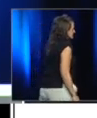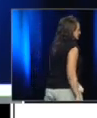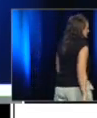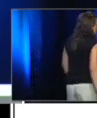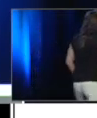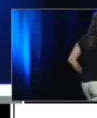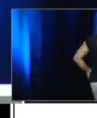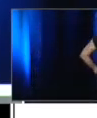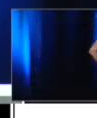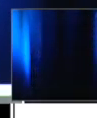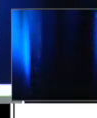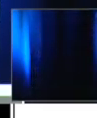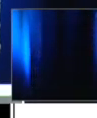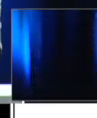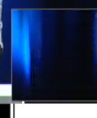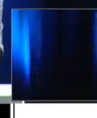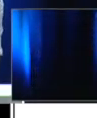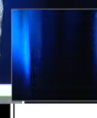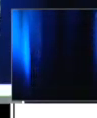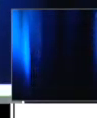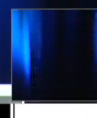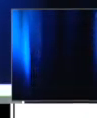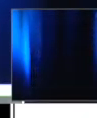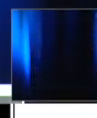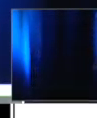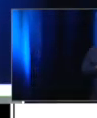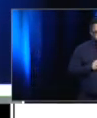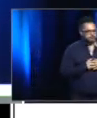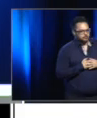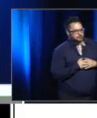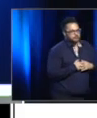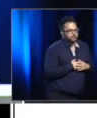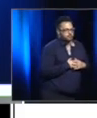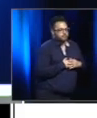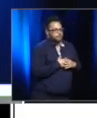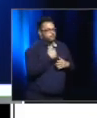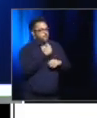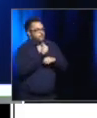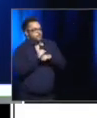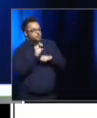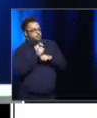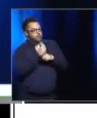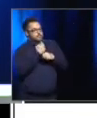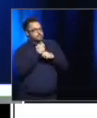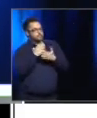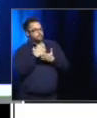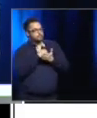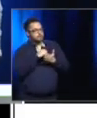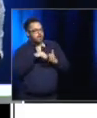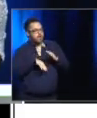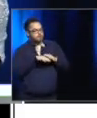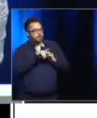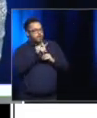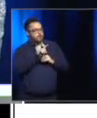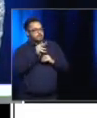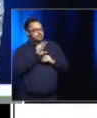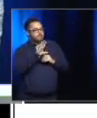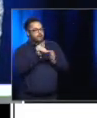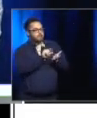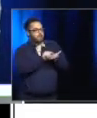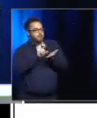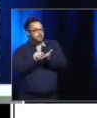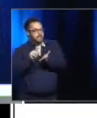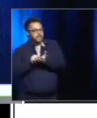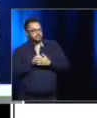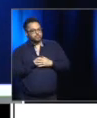that's a Weddell seal. I told you we worked on Weddell seals. So this work has produced up to 165 publications to date.